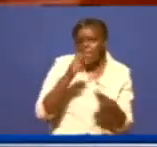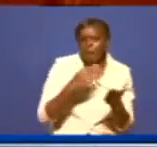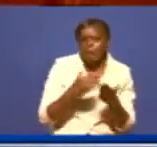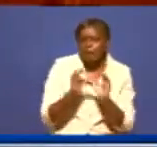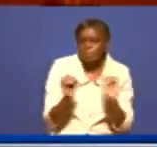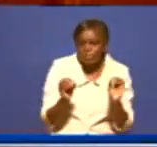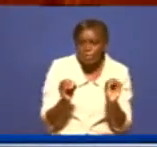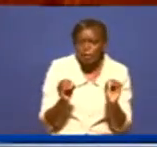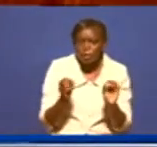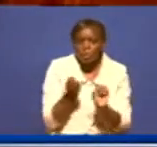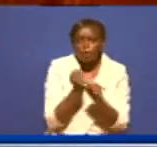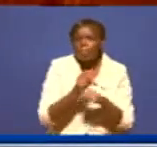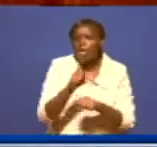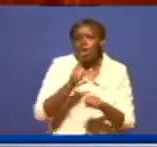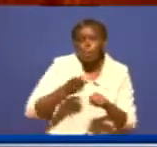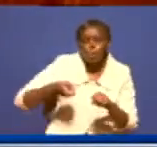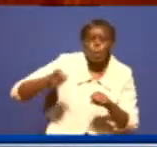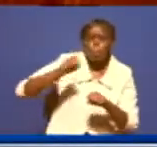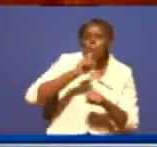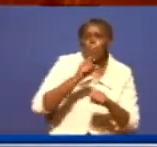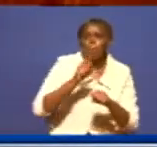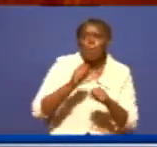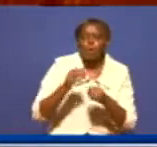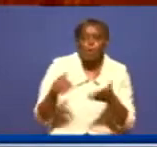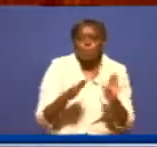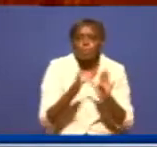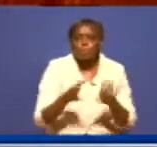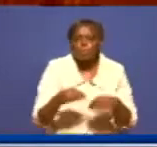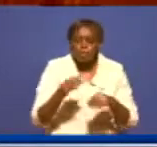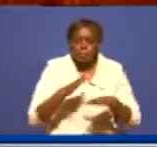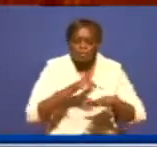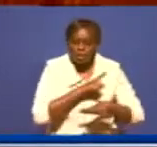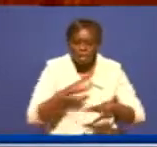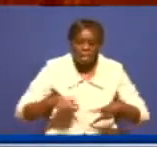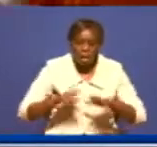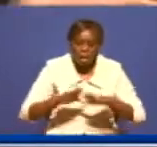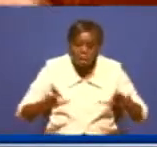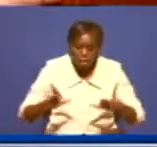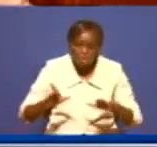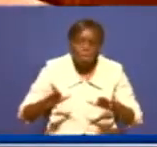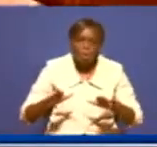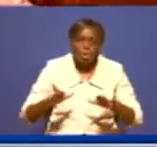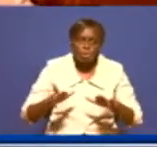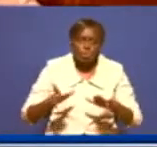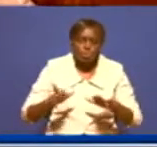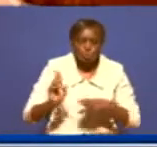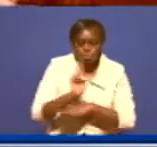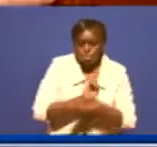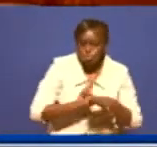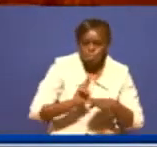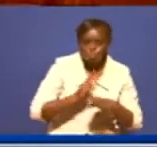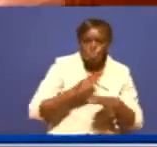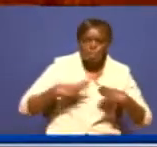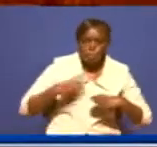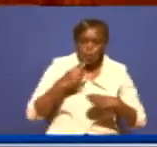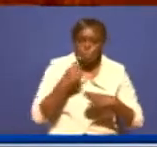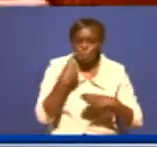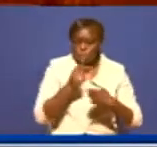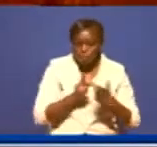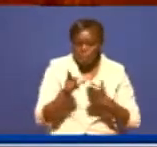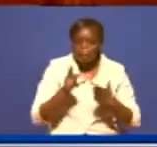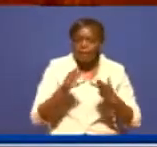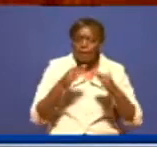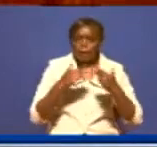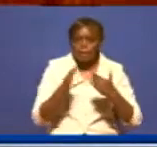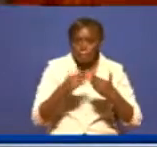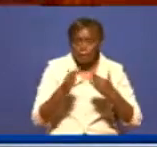make it difficult or create room for landlords to find ways to be able to exploit tenants. You know, with the kind of